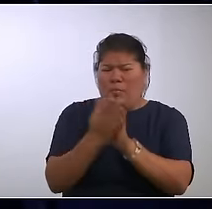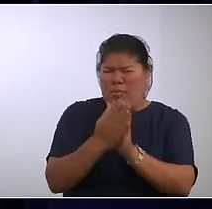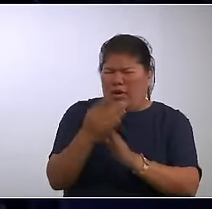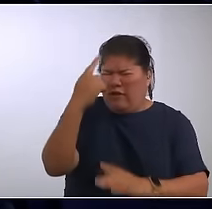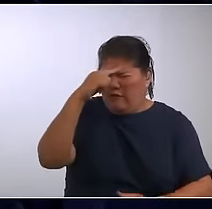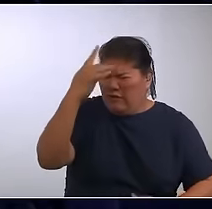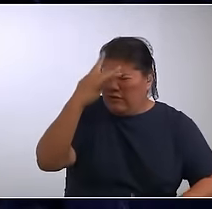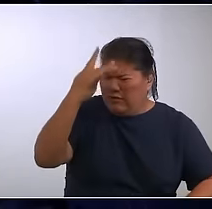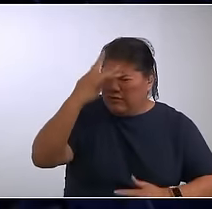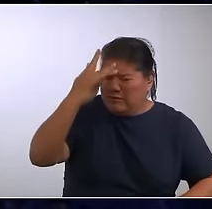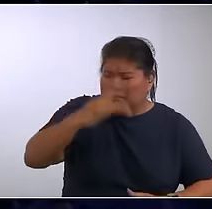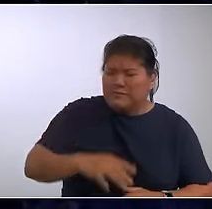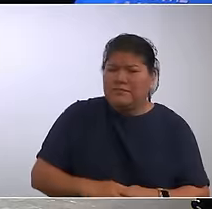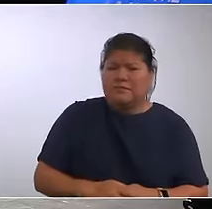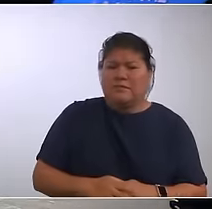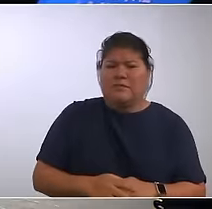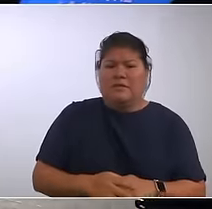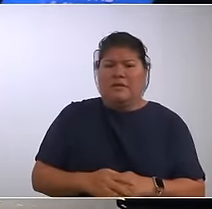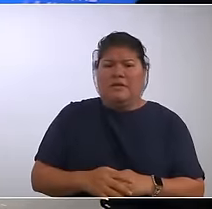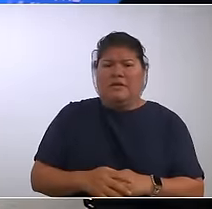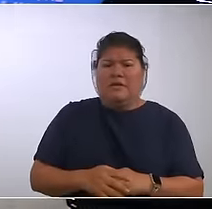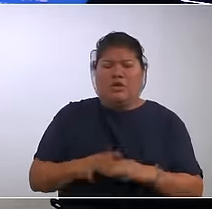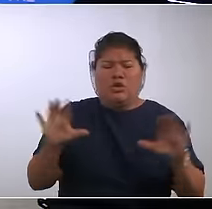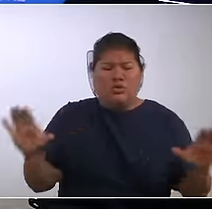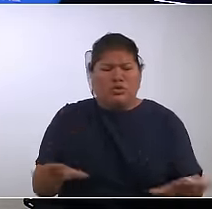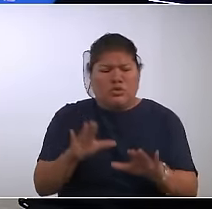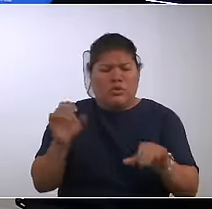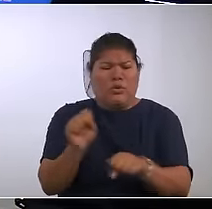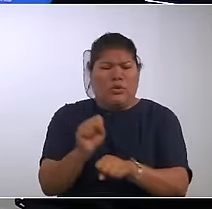los enfermos, praying for the sick, haciendo la obra